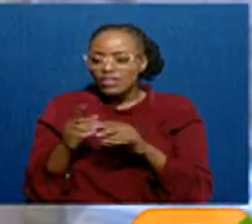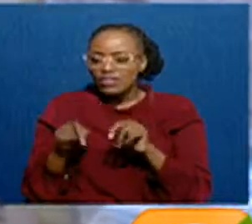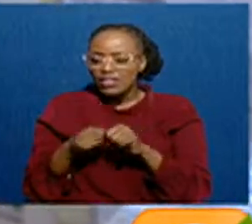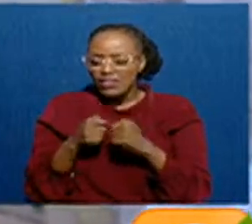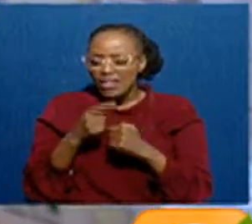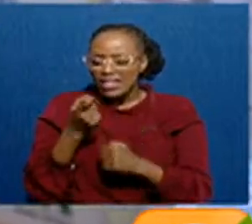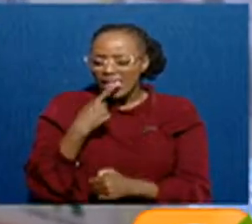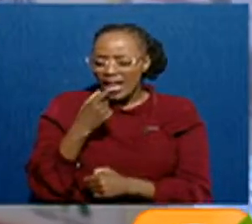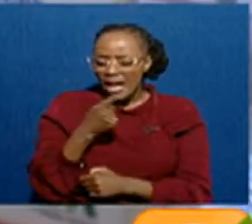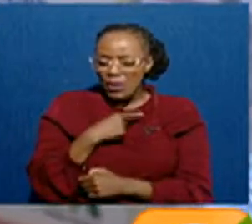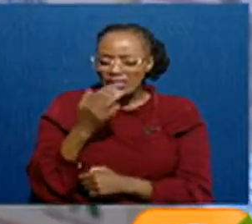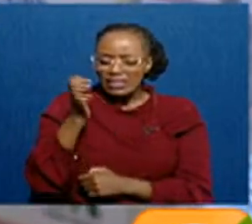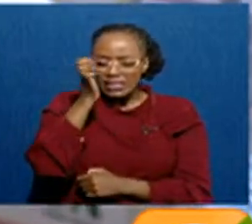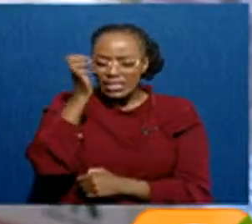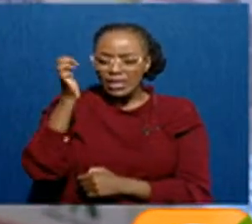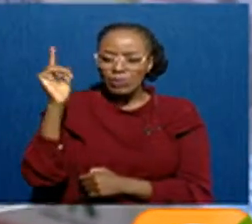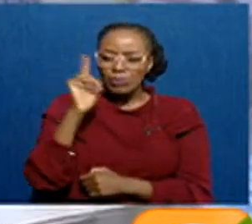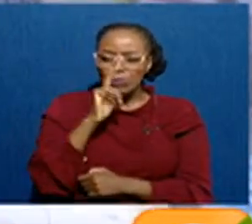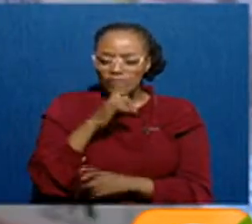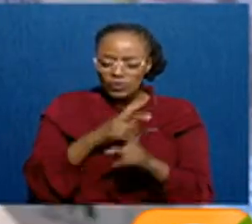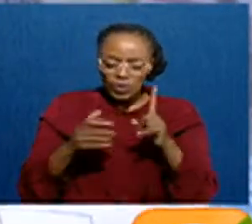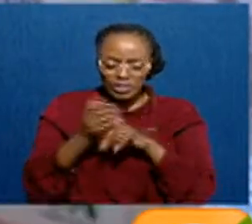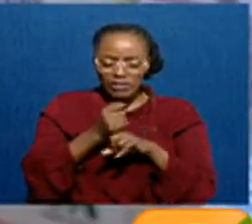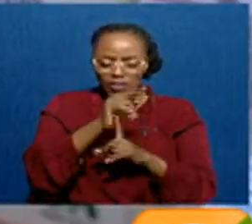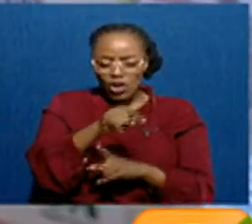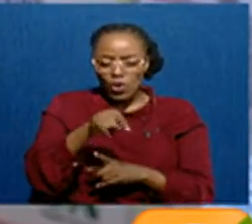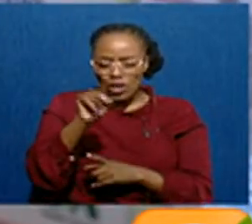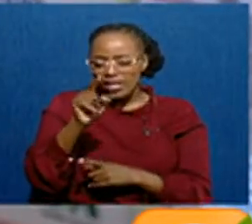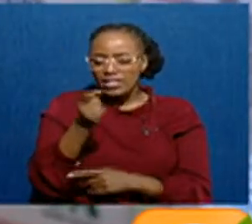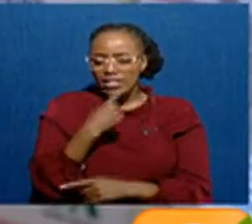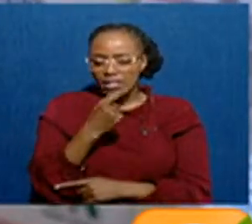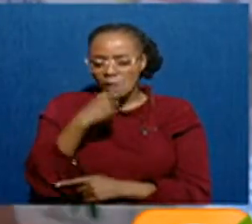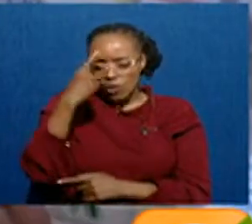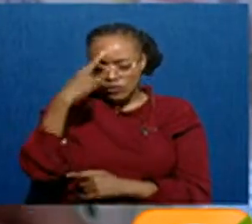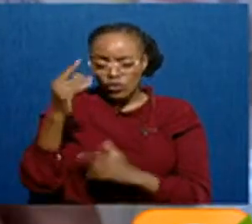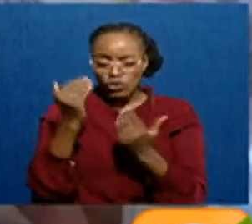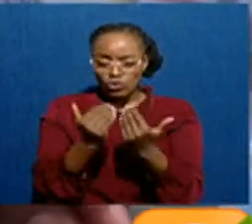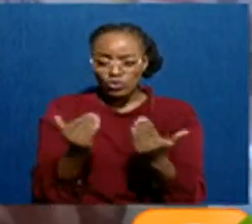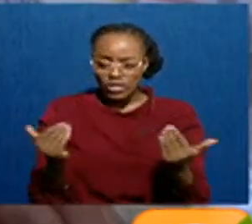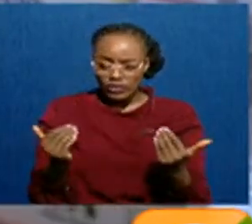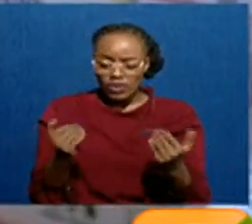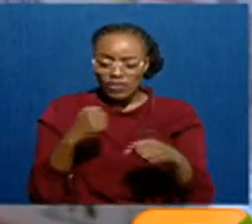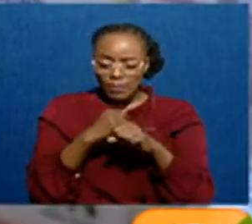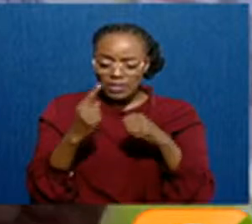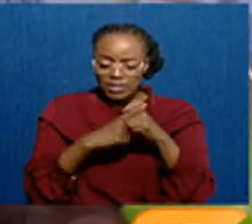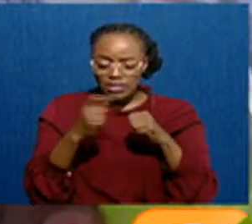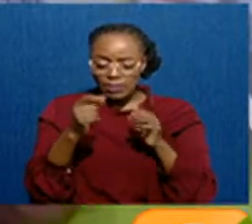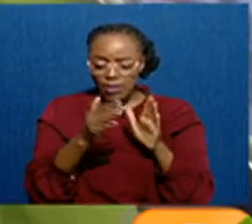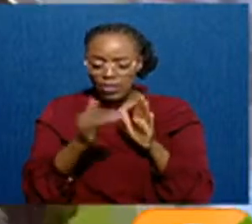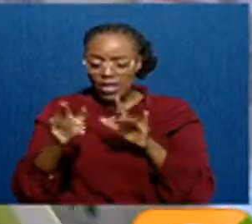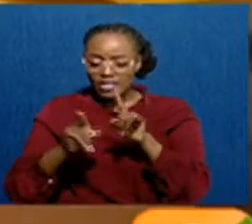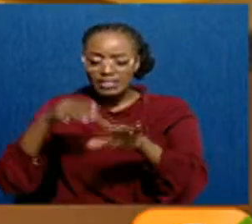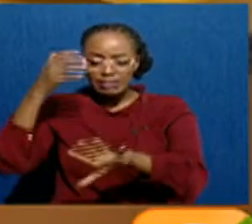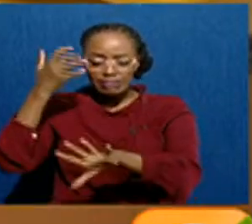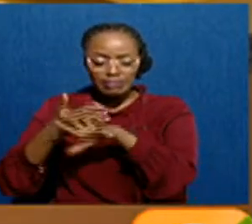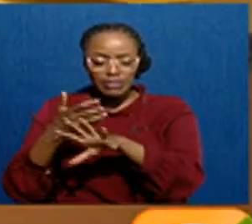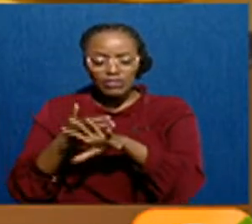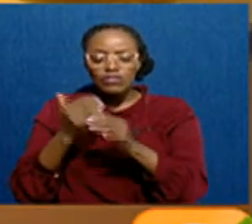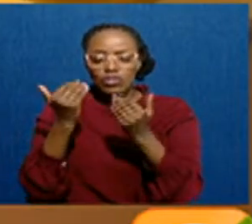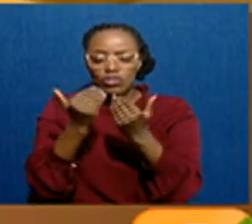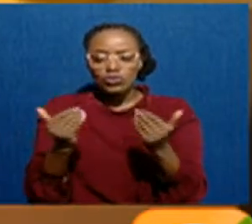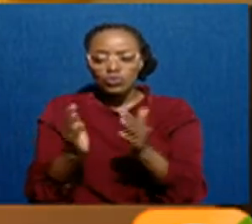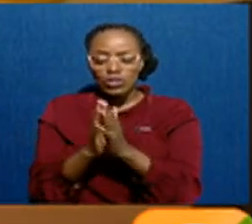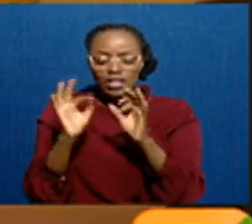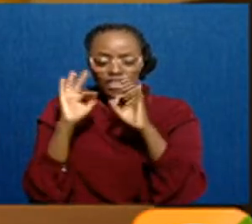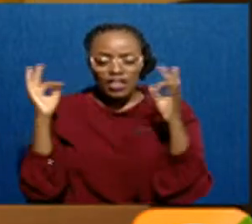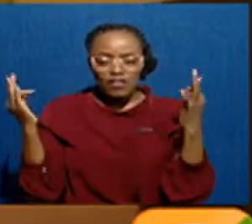tasting pills in an attempt to achieve the right doses for children. This made the six-month treatment journey difficult for children and their